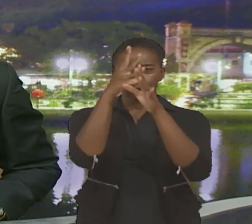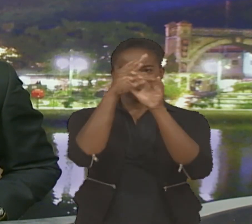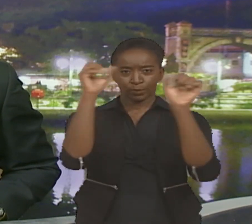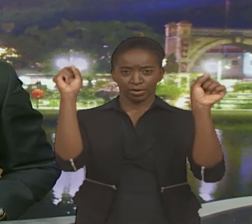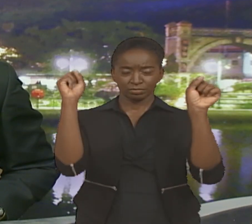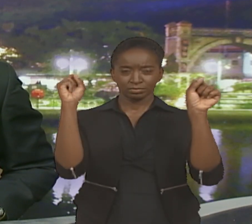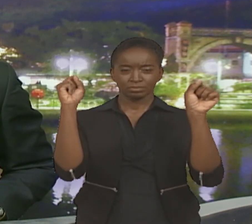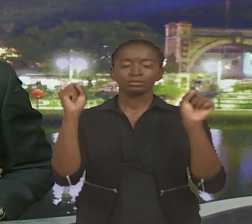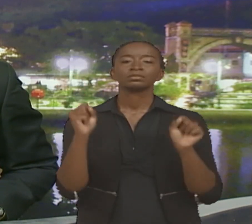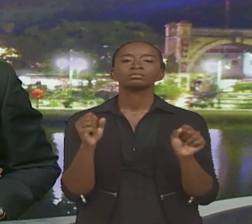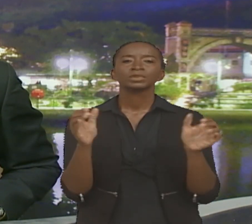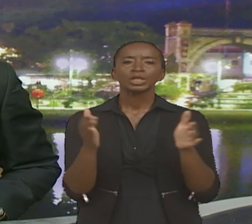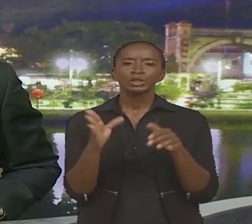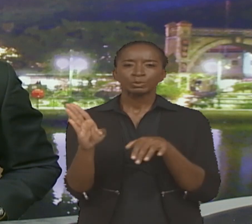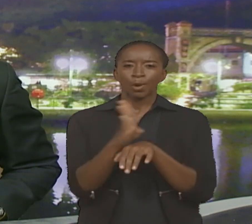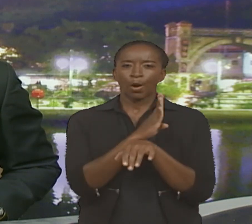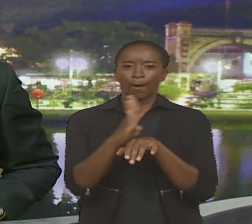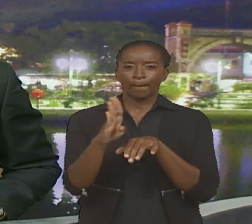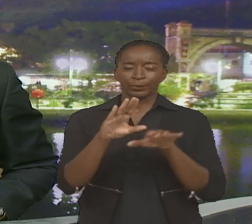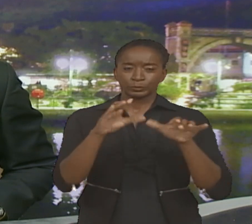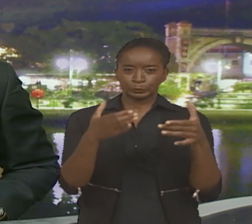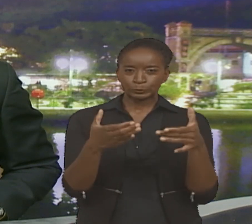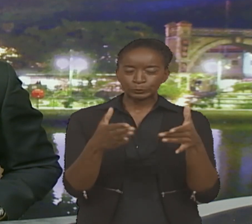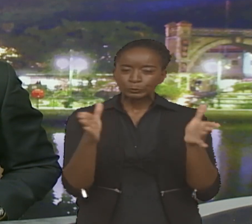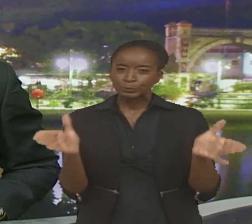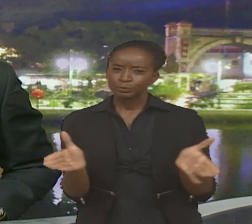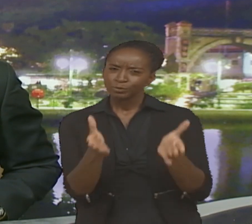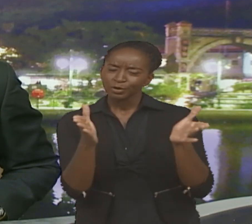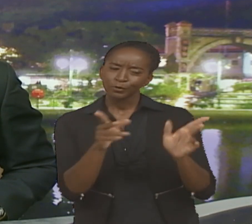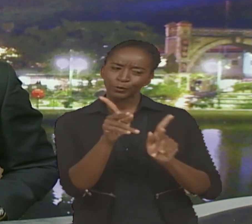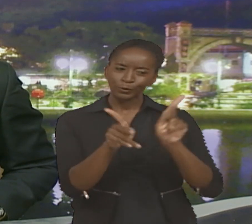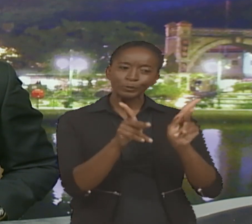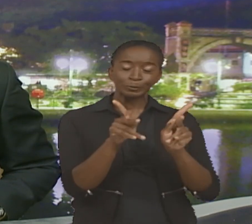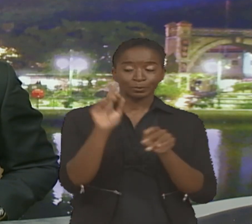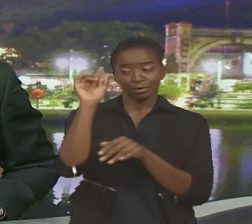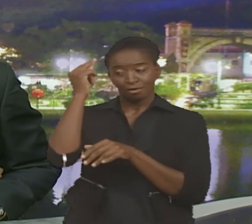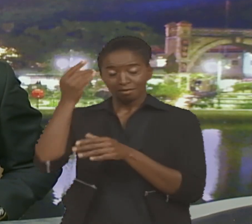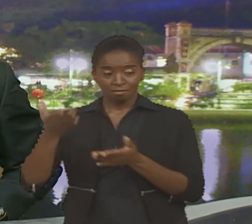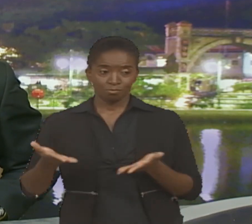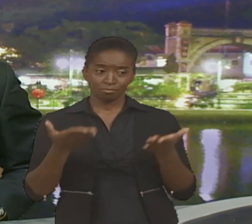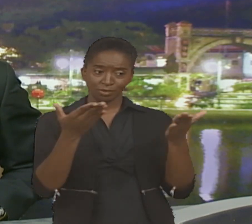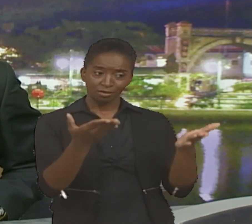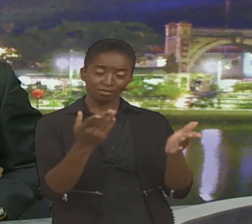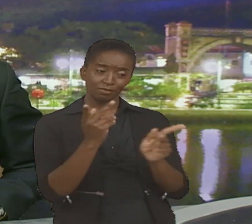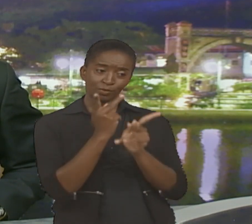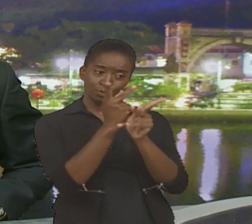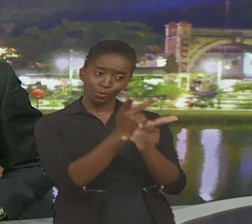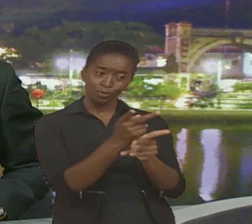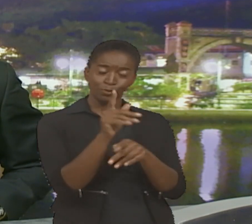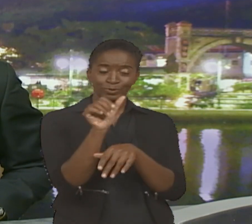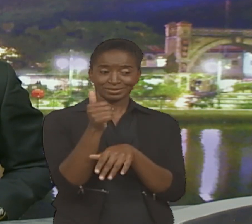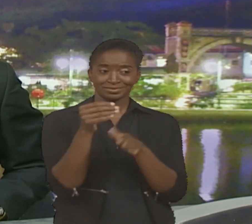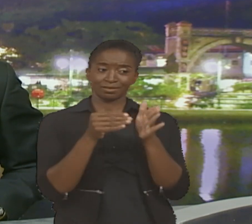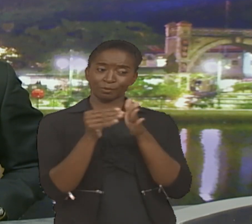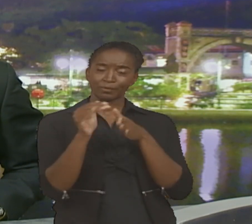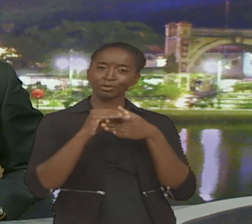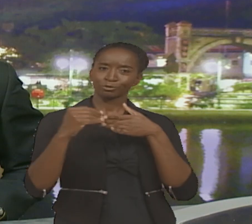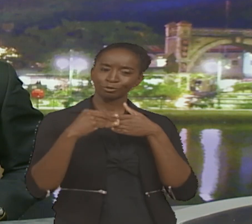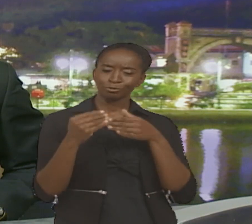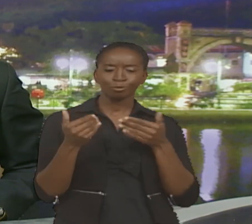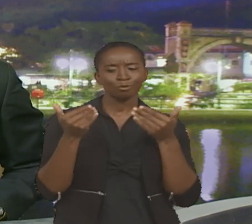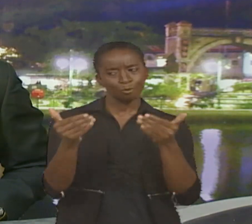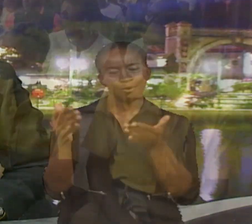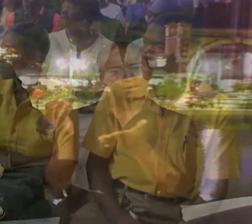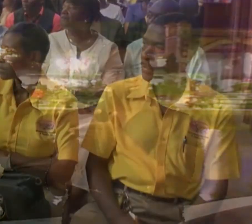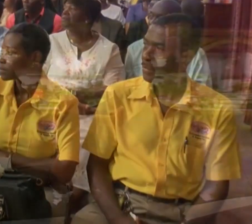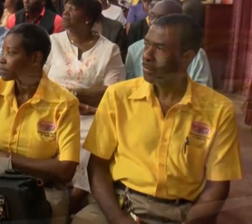is encouraging Barbadians to take advantage of government's $10 million trust loan program. Wayne Willock is telling